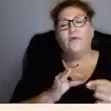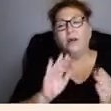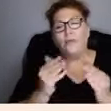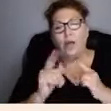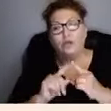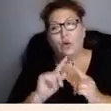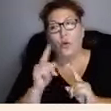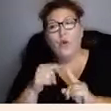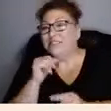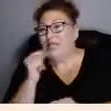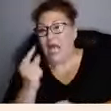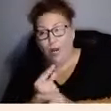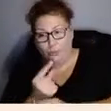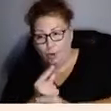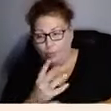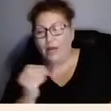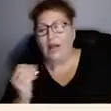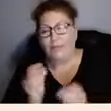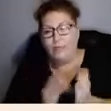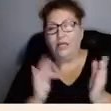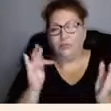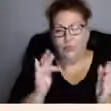or exploited.